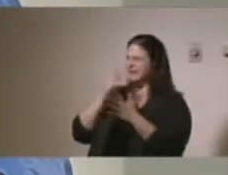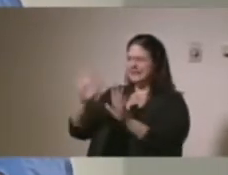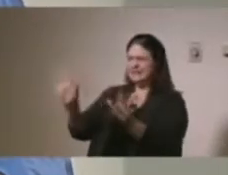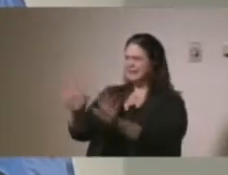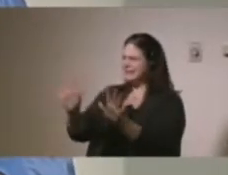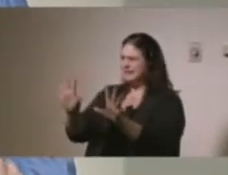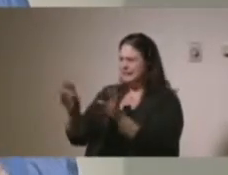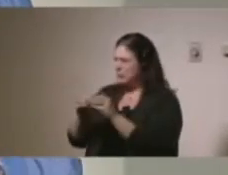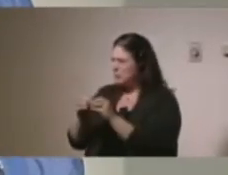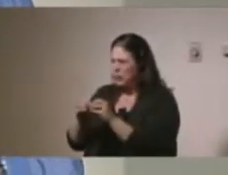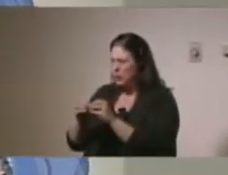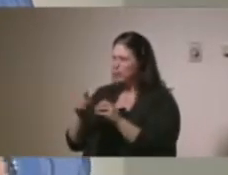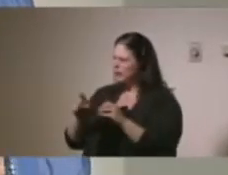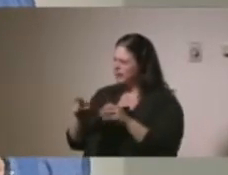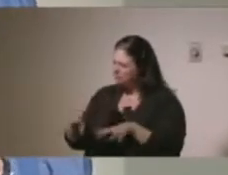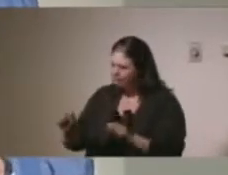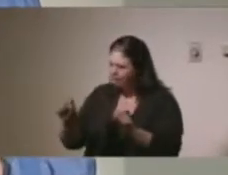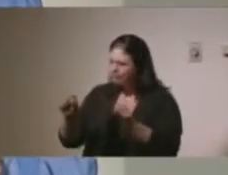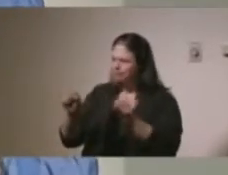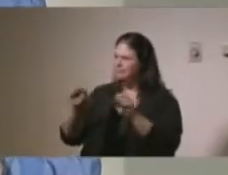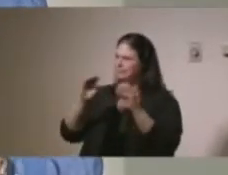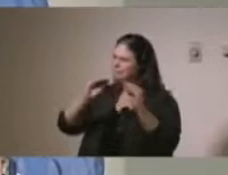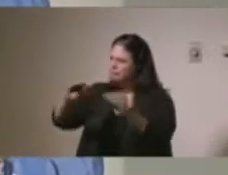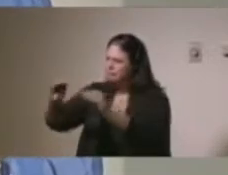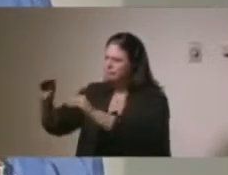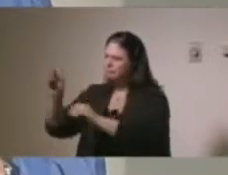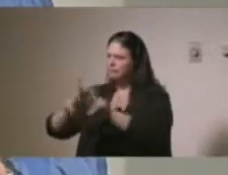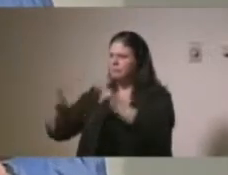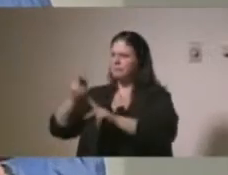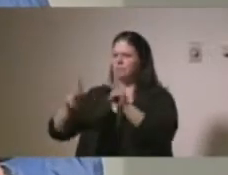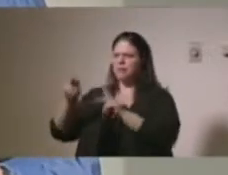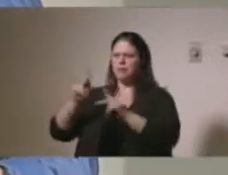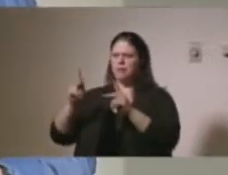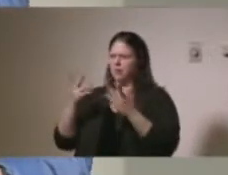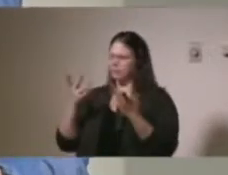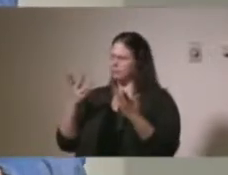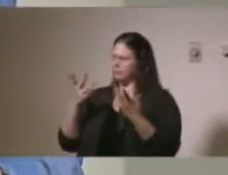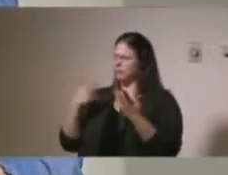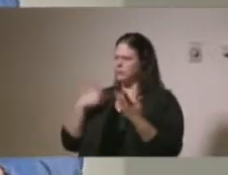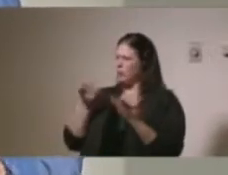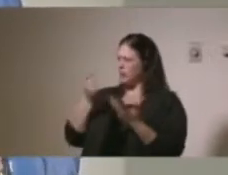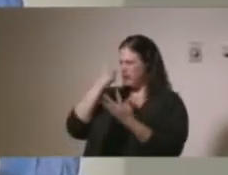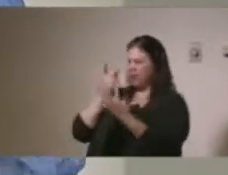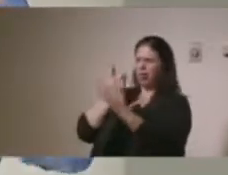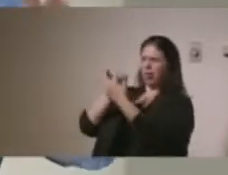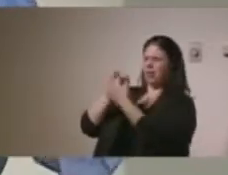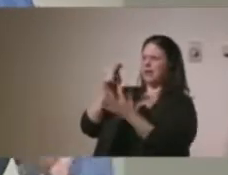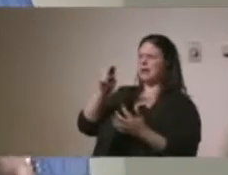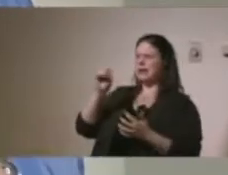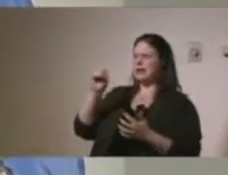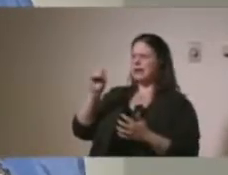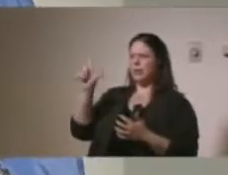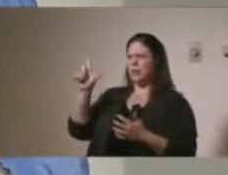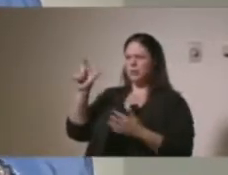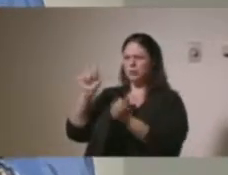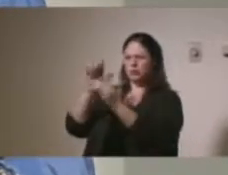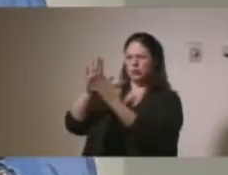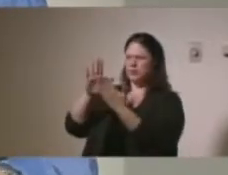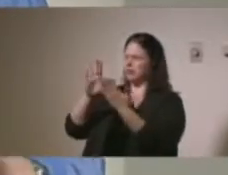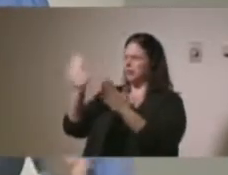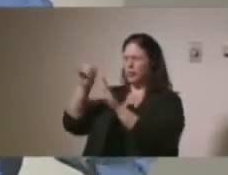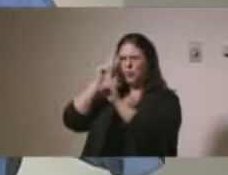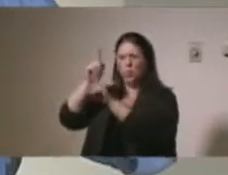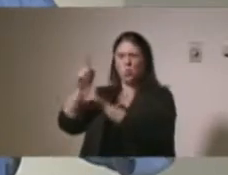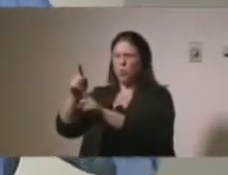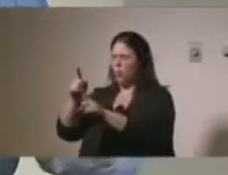more organizing. We need more education on the street so that we can actually fight the neoliberal agenda, because the reality is that inequality is going